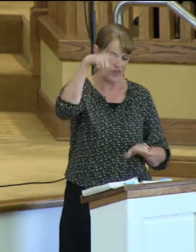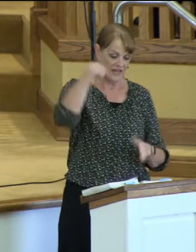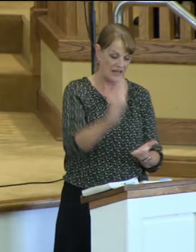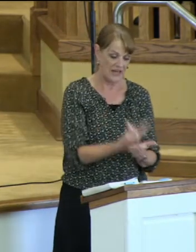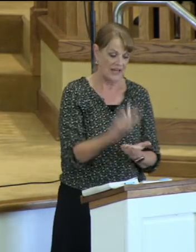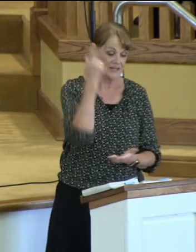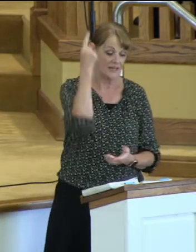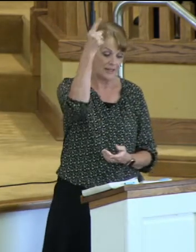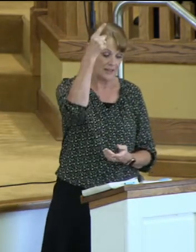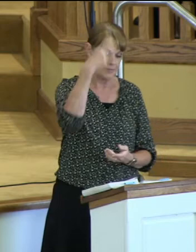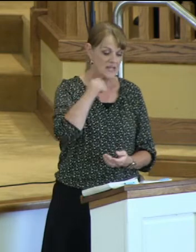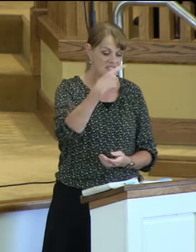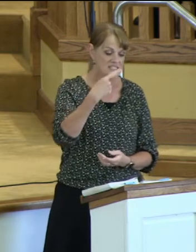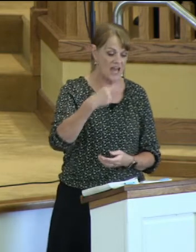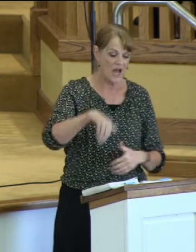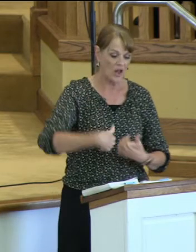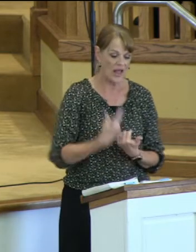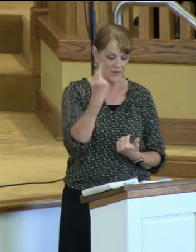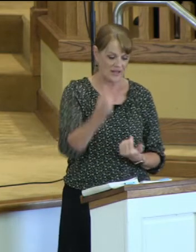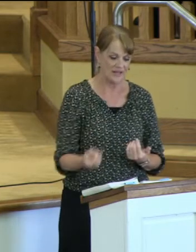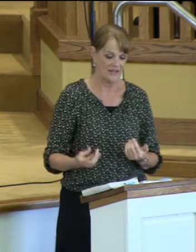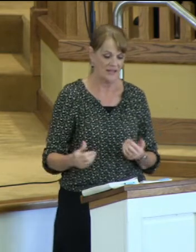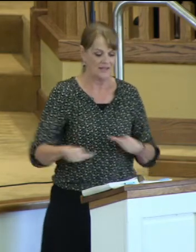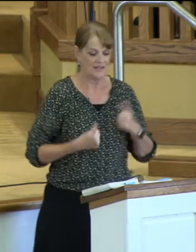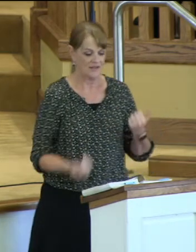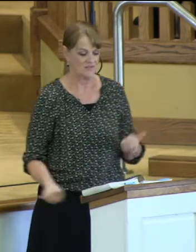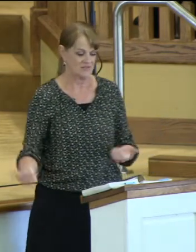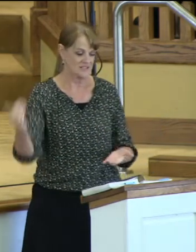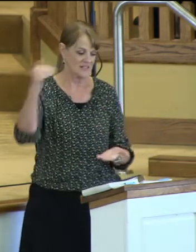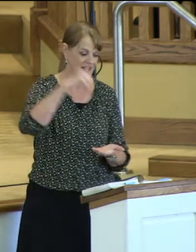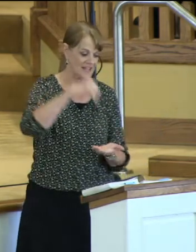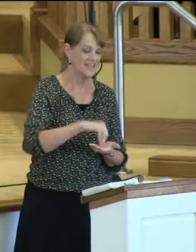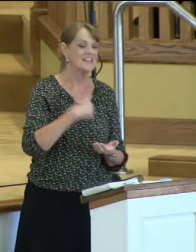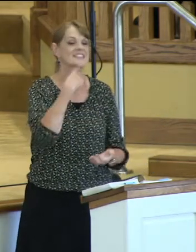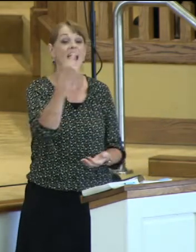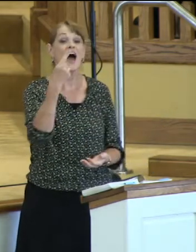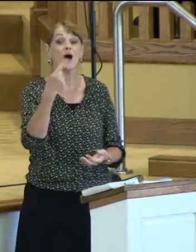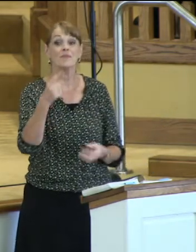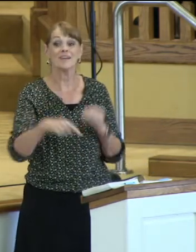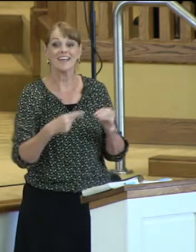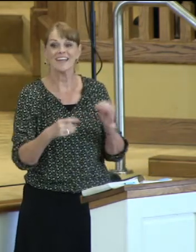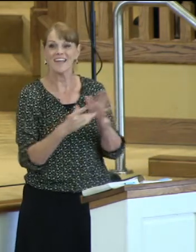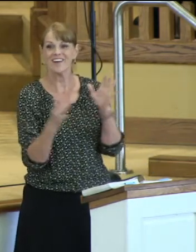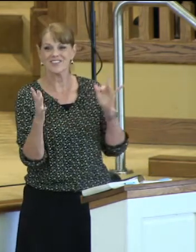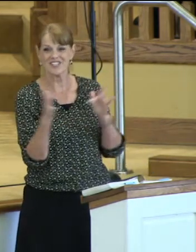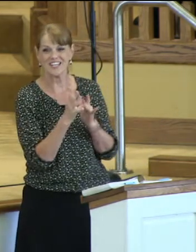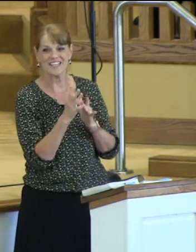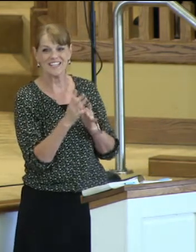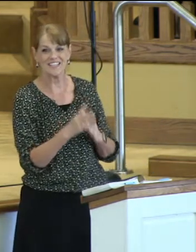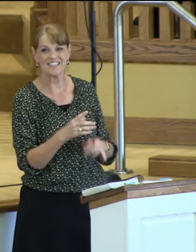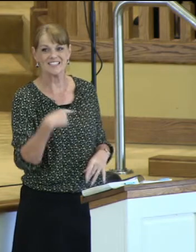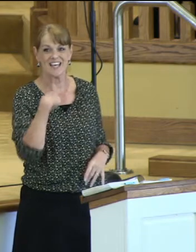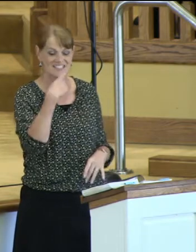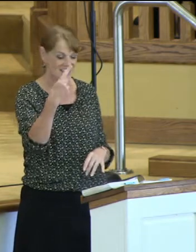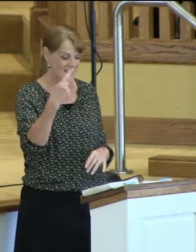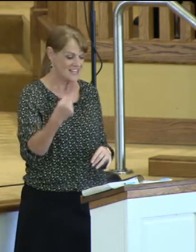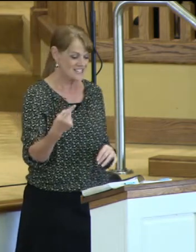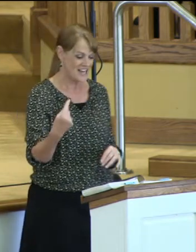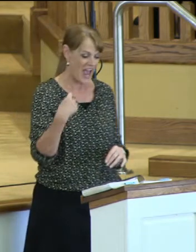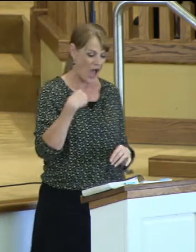laid him, tell how he lives once again, tell me of